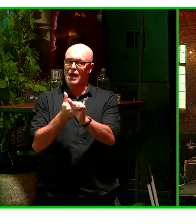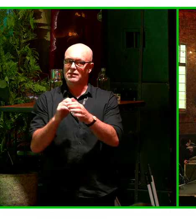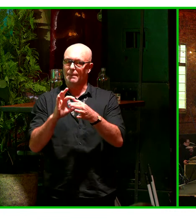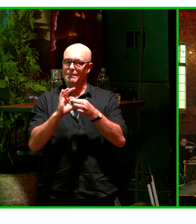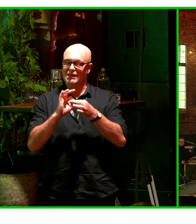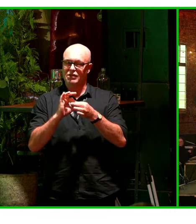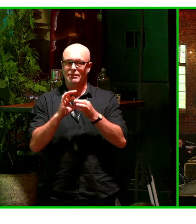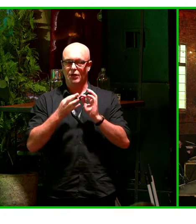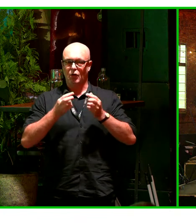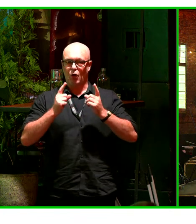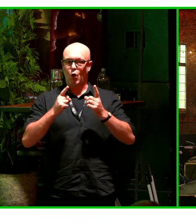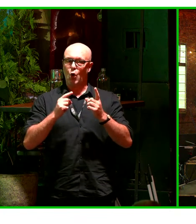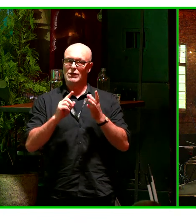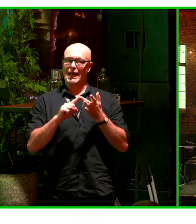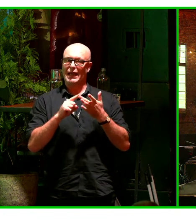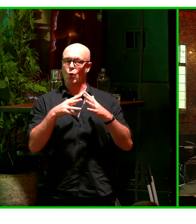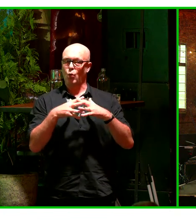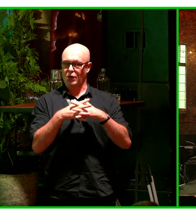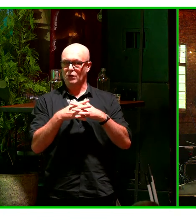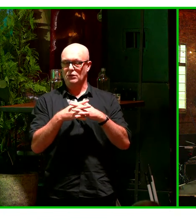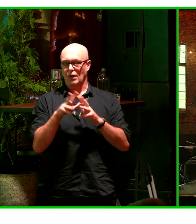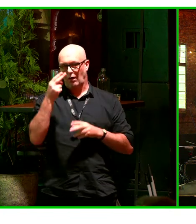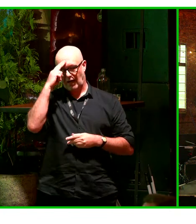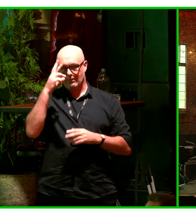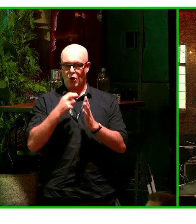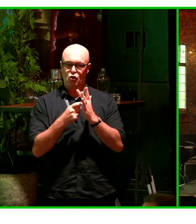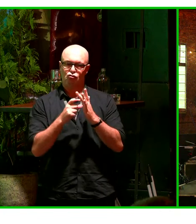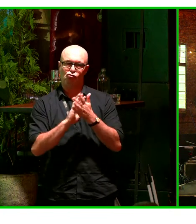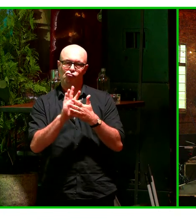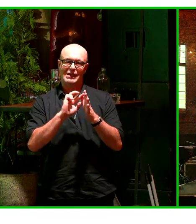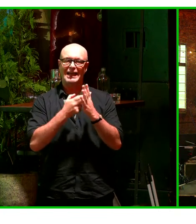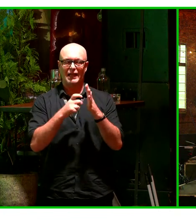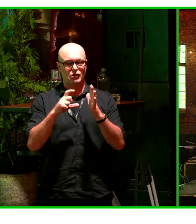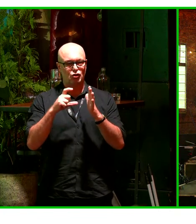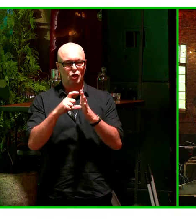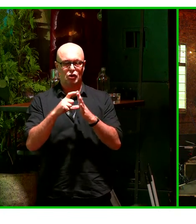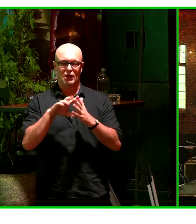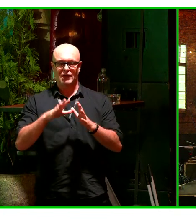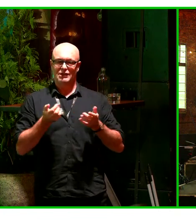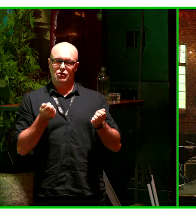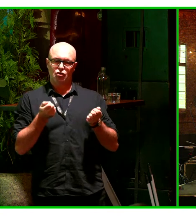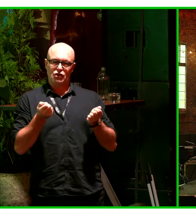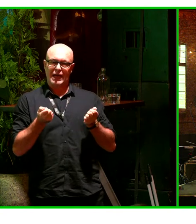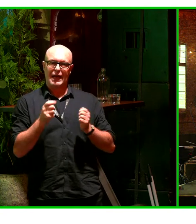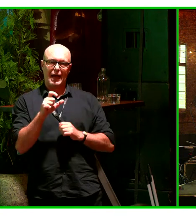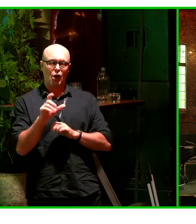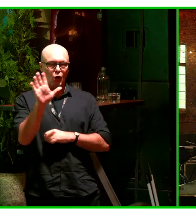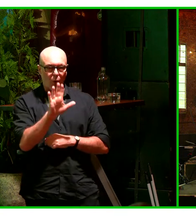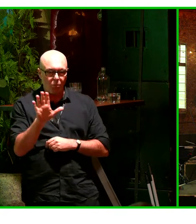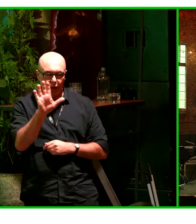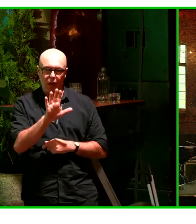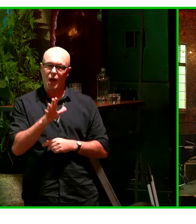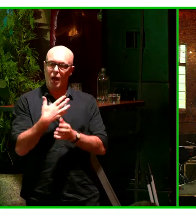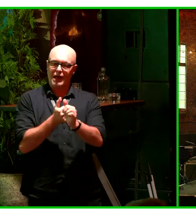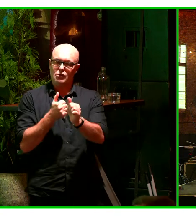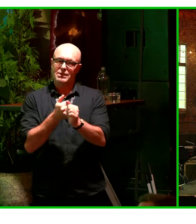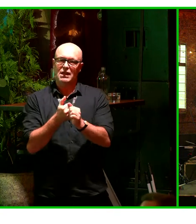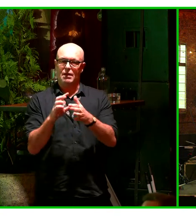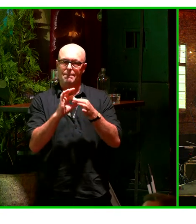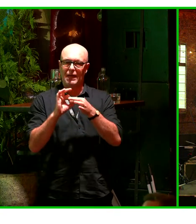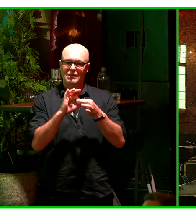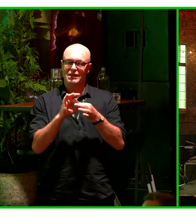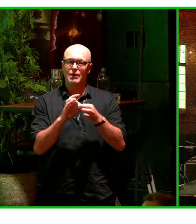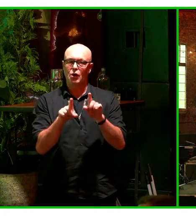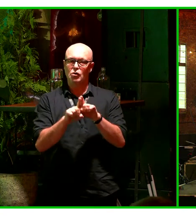Inglewood, we're allowed to call him Richard though. He is the Chair of the Cumbria Local Enterprise Partnership. We've got Joe Manning, who's Chief Executive